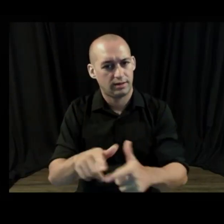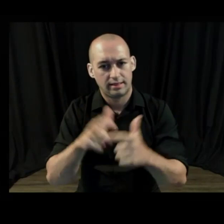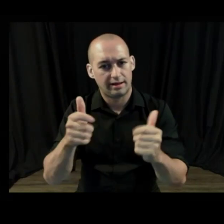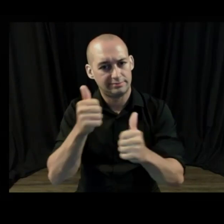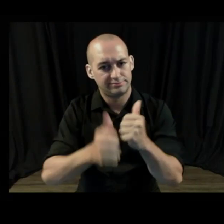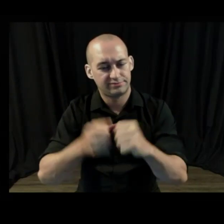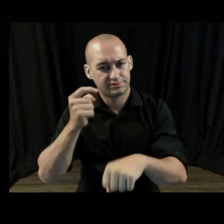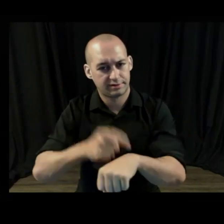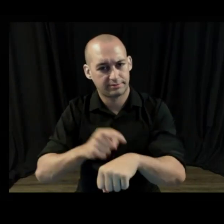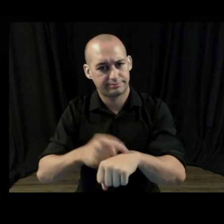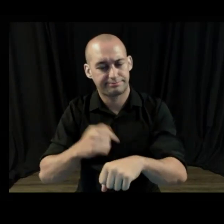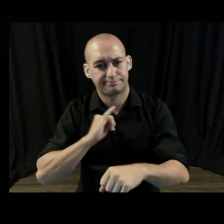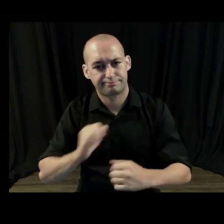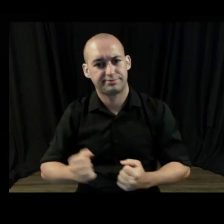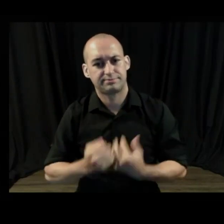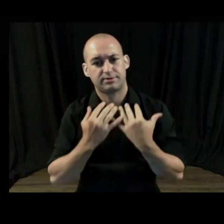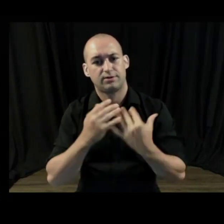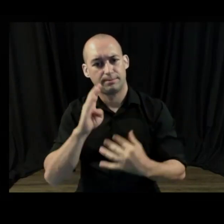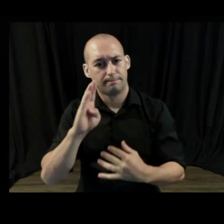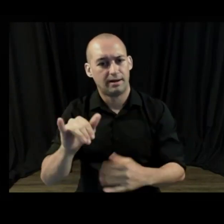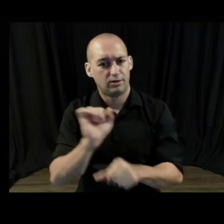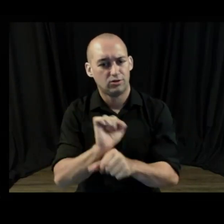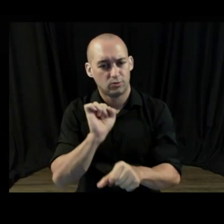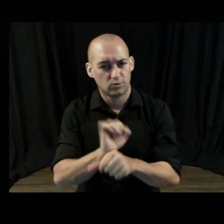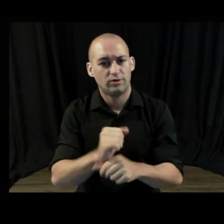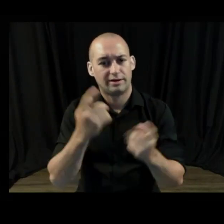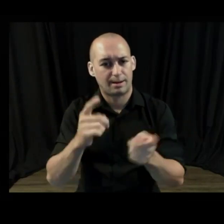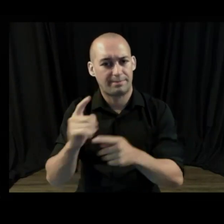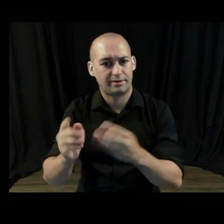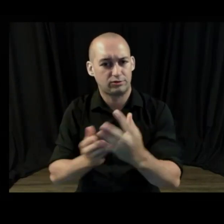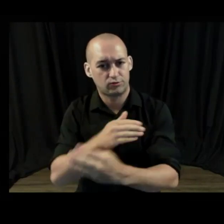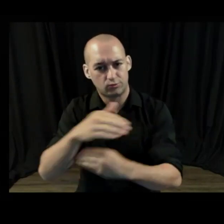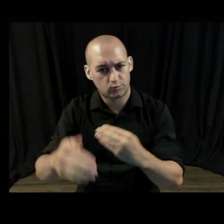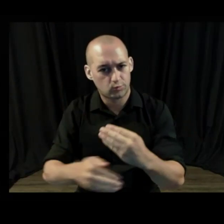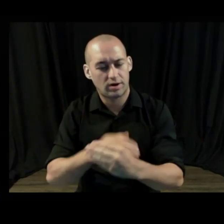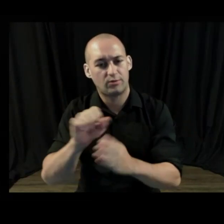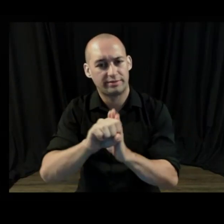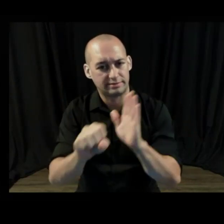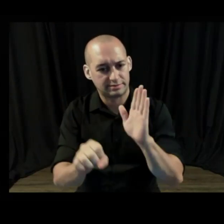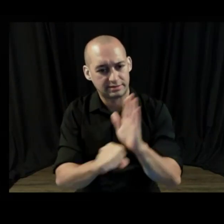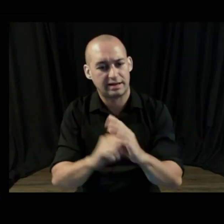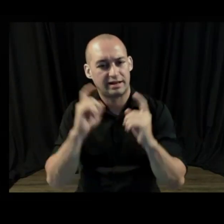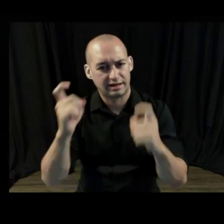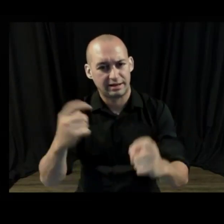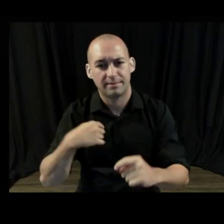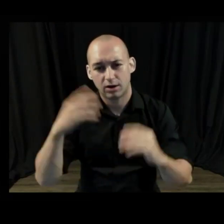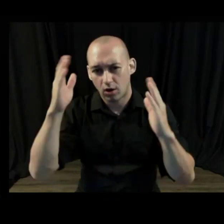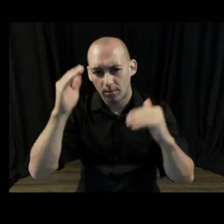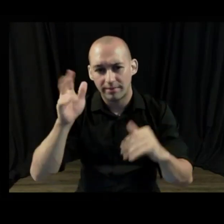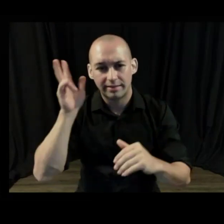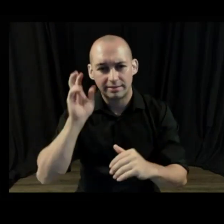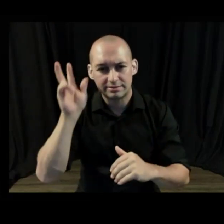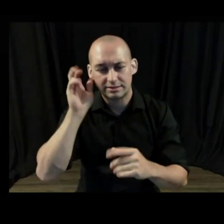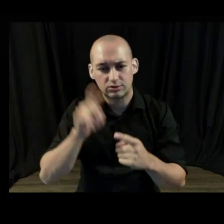also inspired by the work that's happening around the state. You give me hope that we are, listening to the